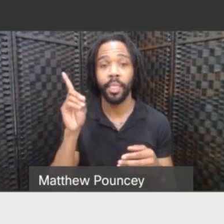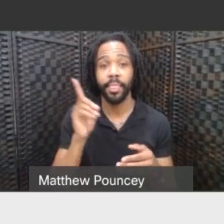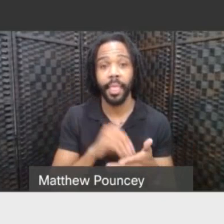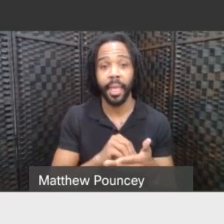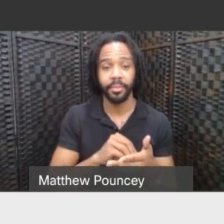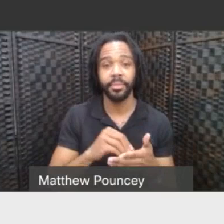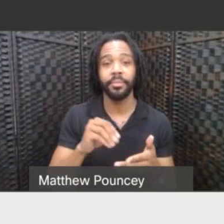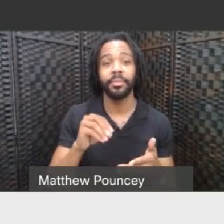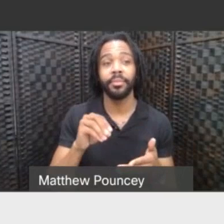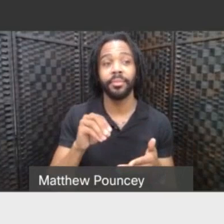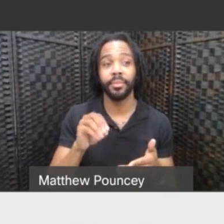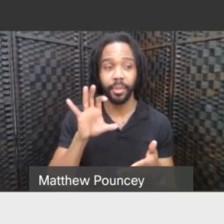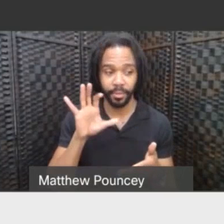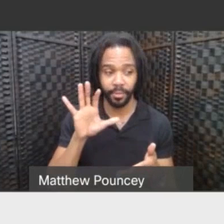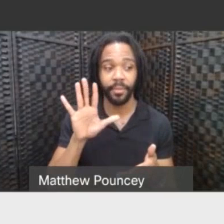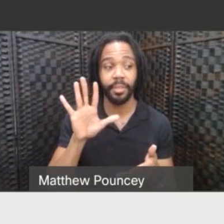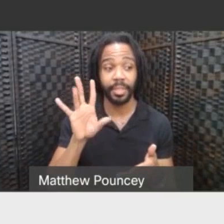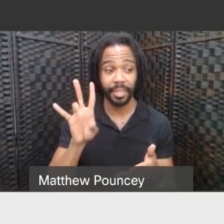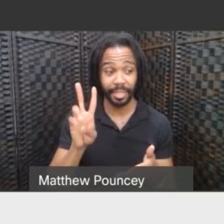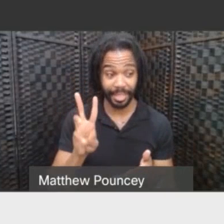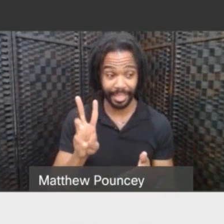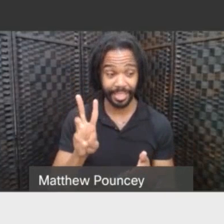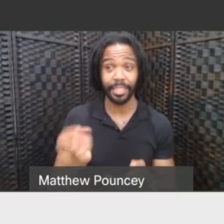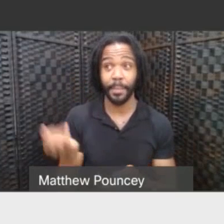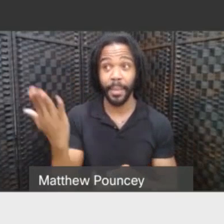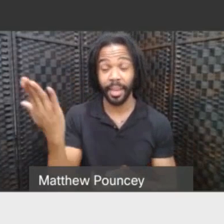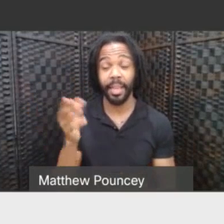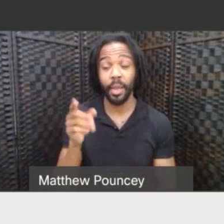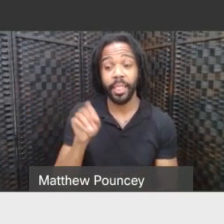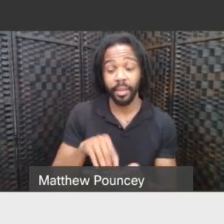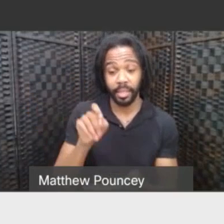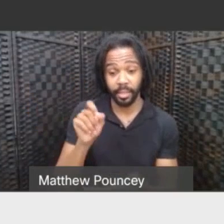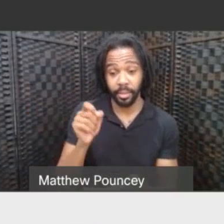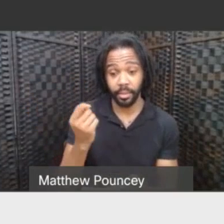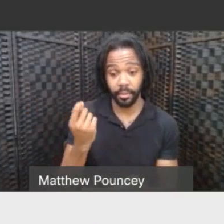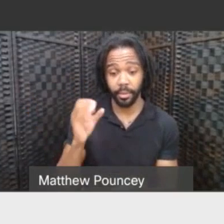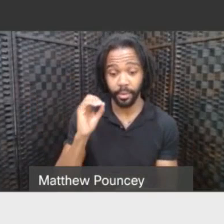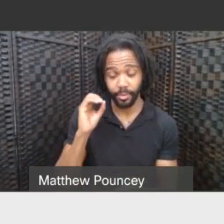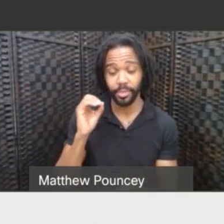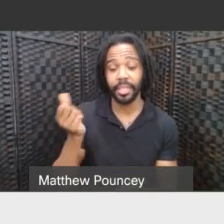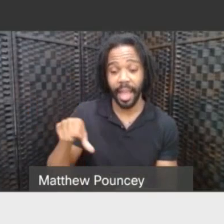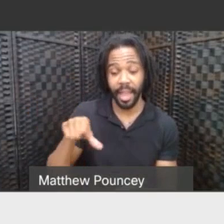1,956 submitted, 11 denied, and 1,945 still pending.